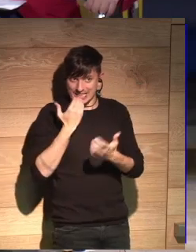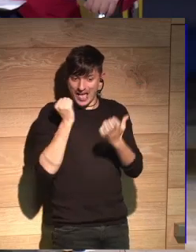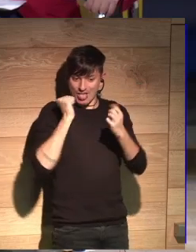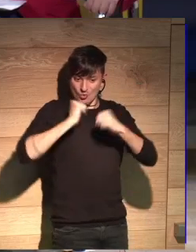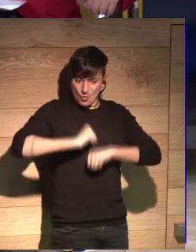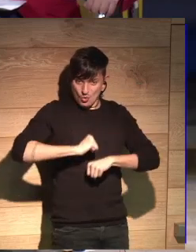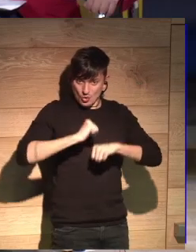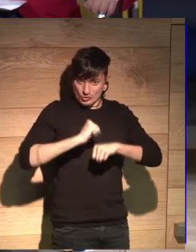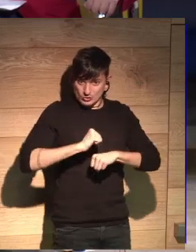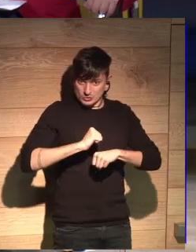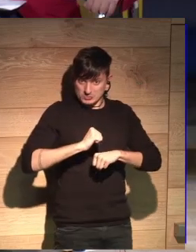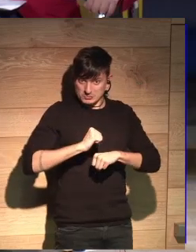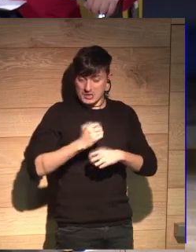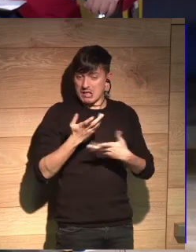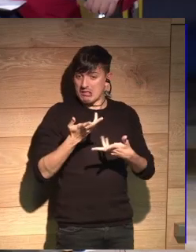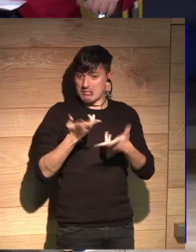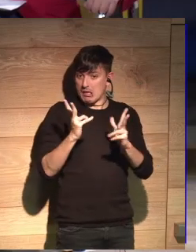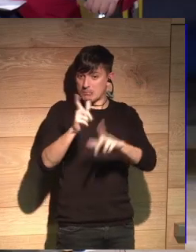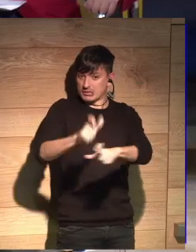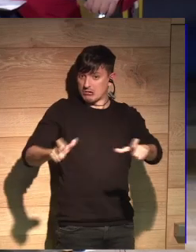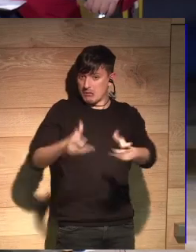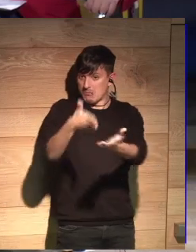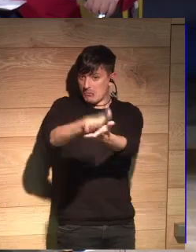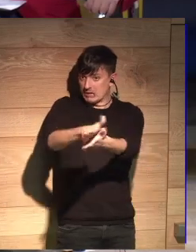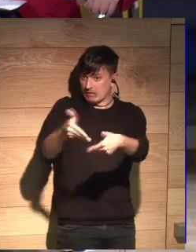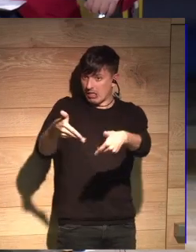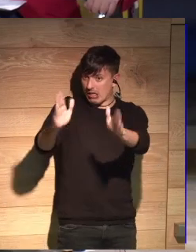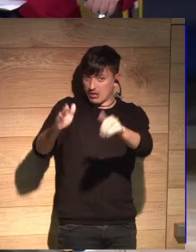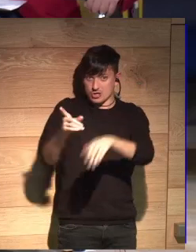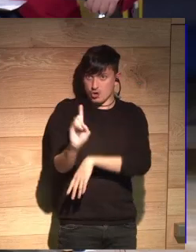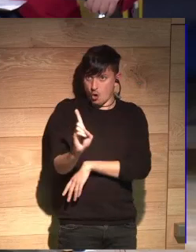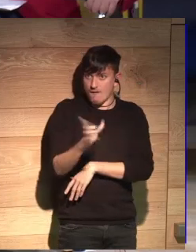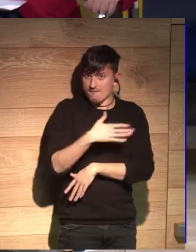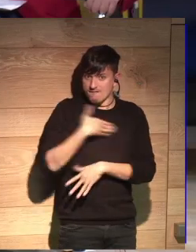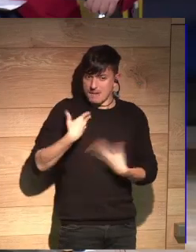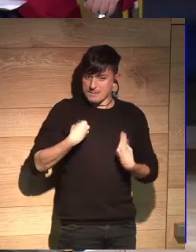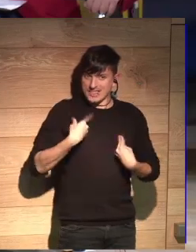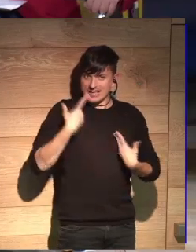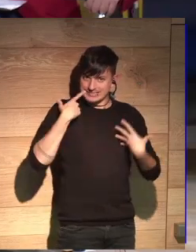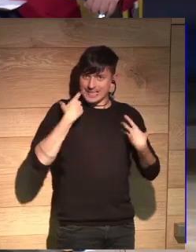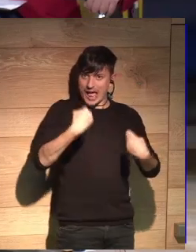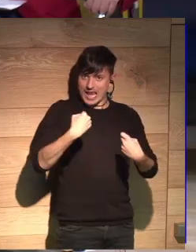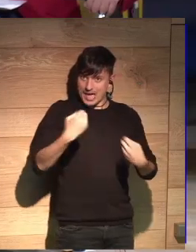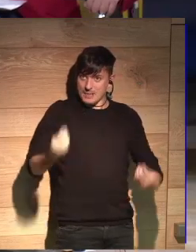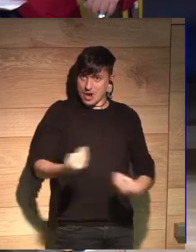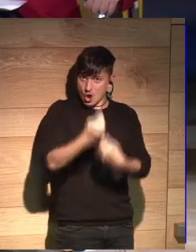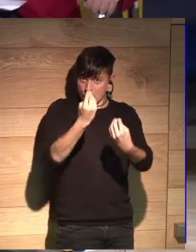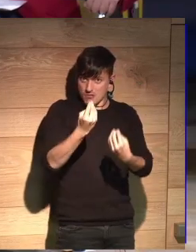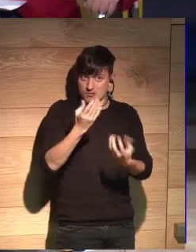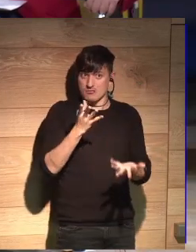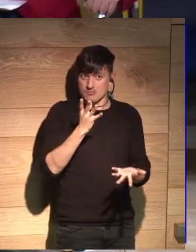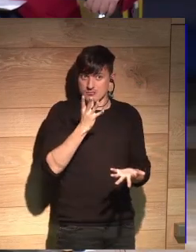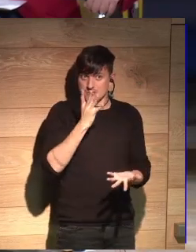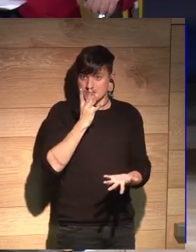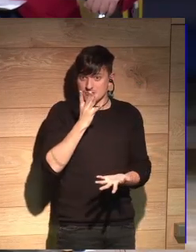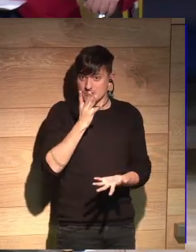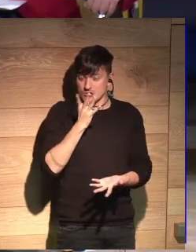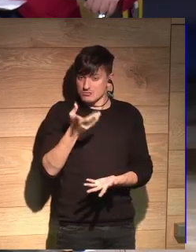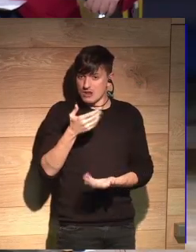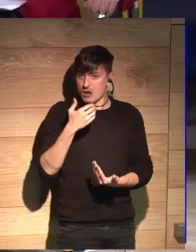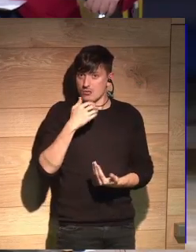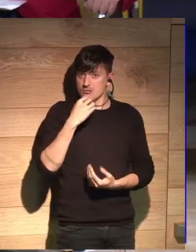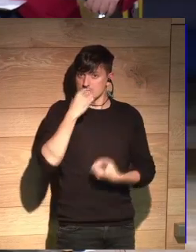but no, we want them to persist and live healthy lives, and we're pushing medicine, claro. And that is good, that's humane.